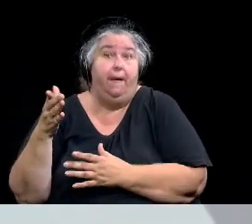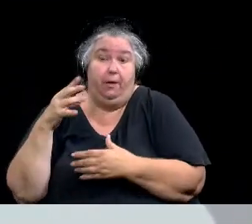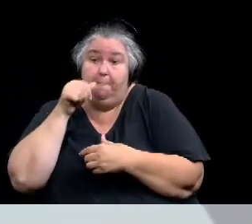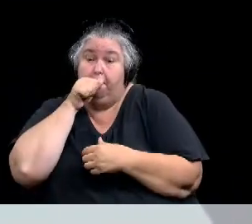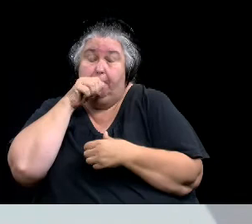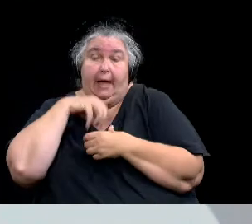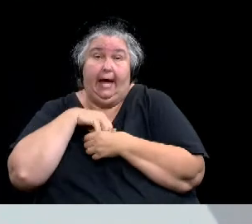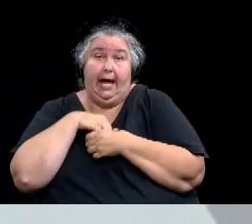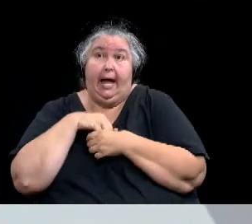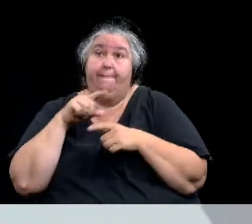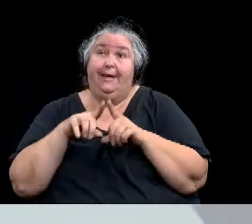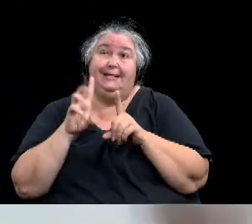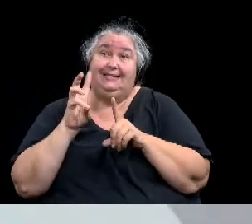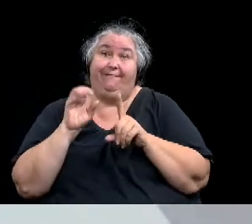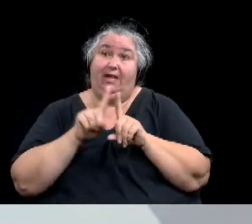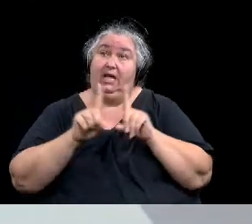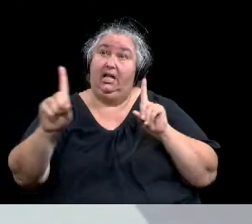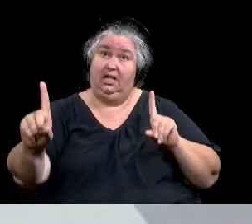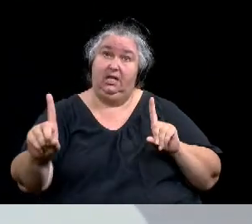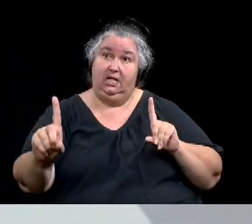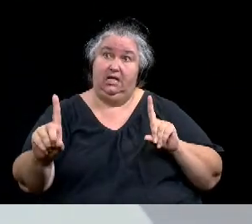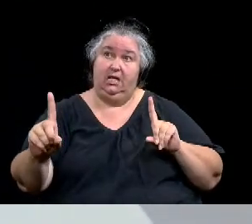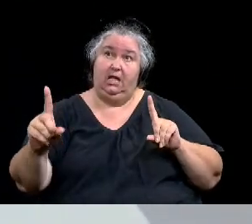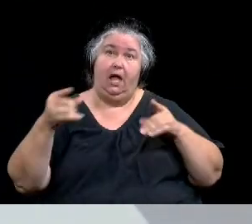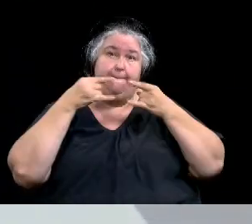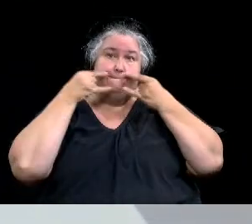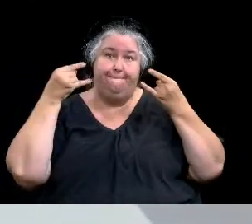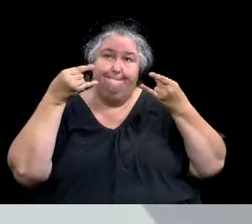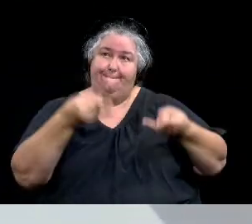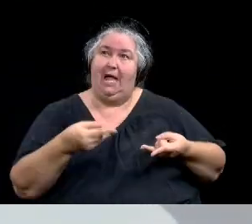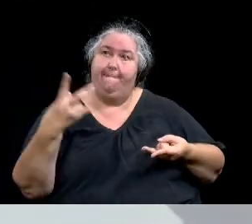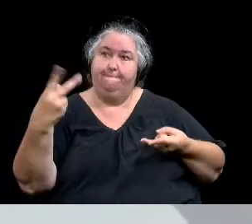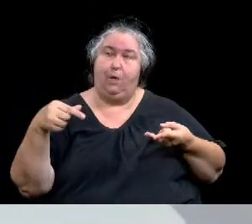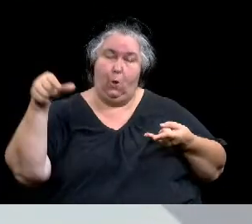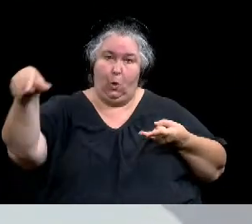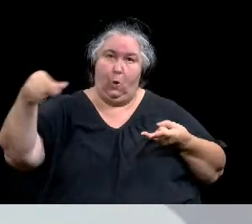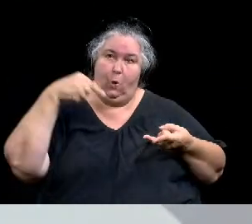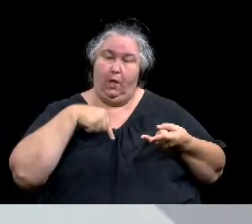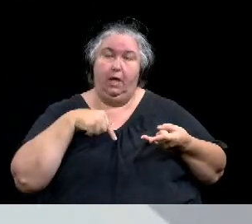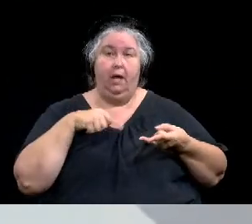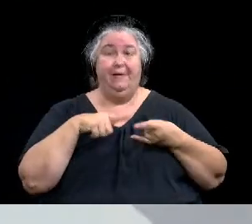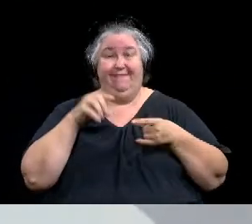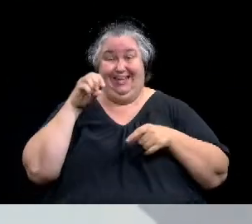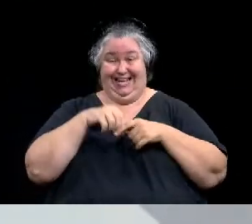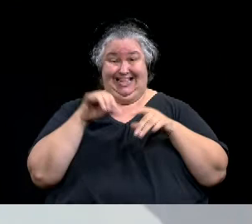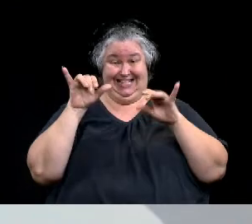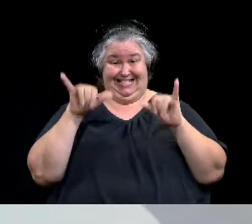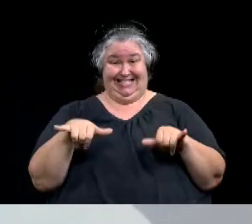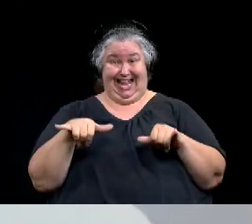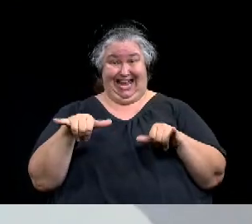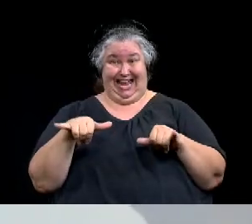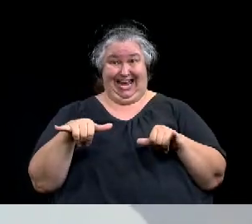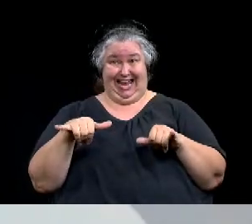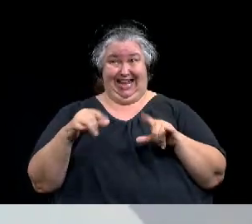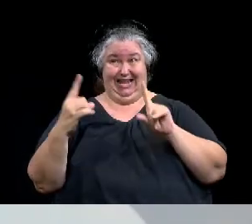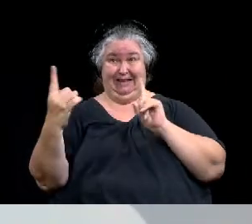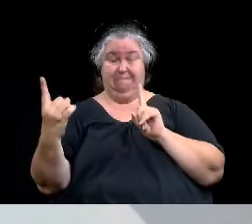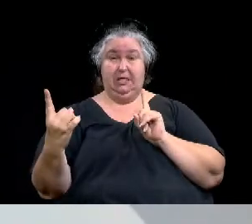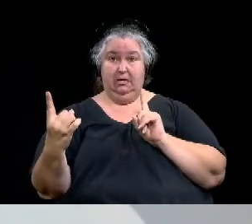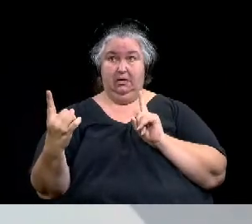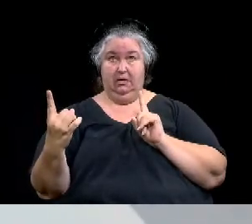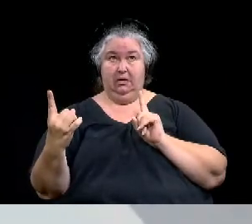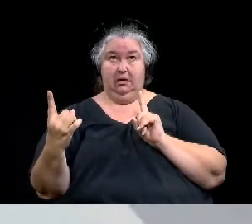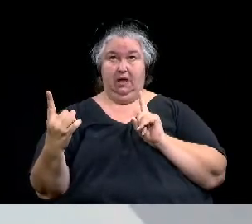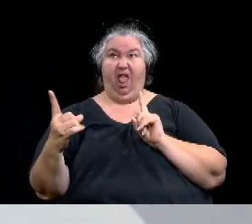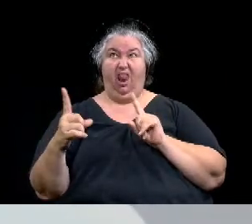6 feet away, both unmasked. But if you're in that same space for long enough,